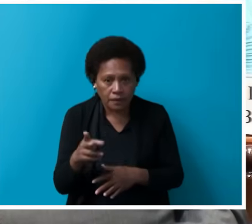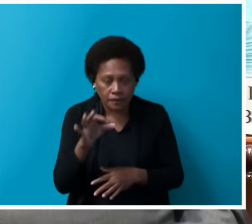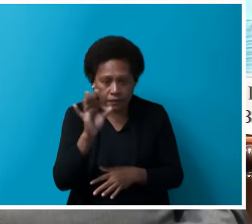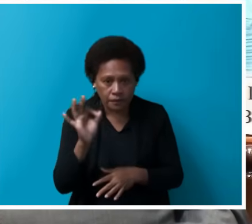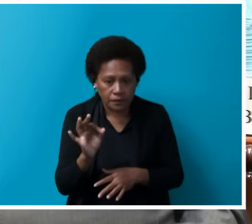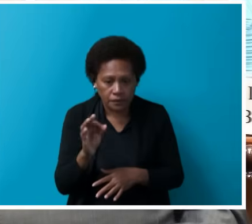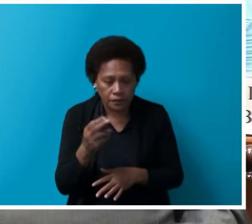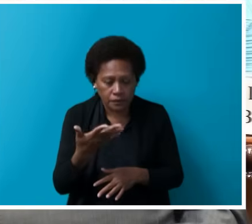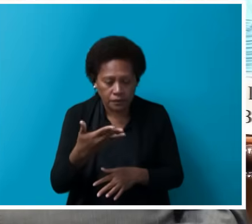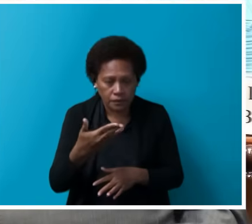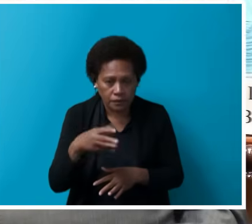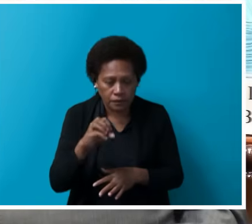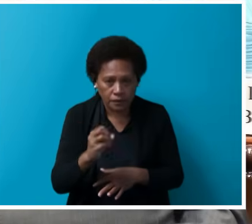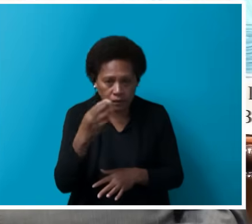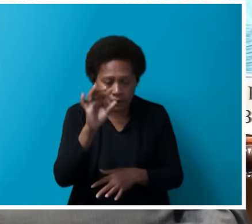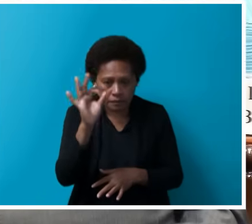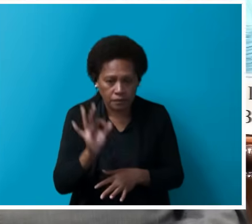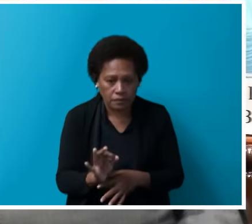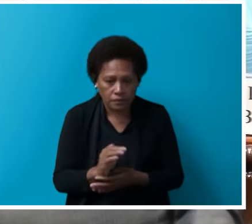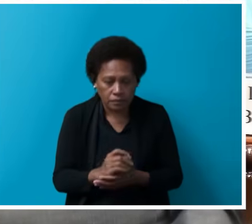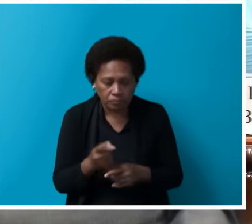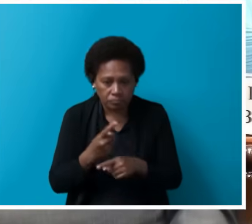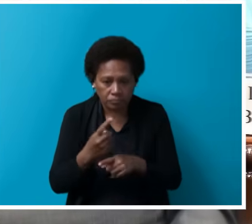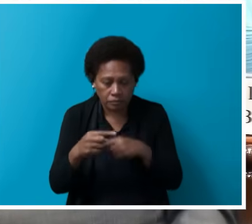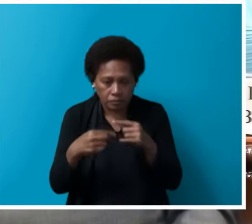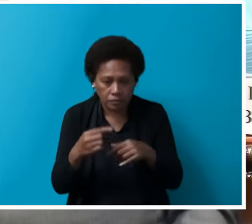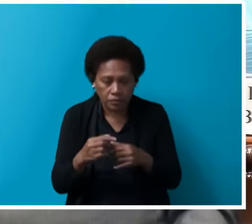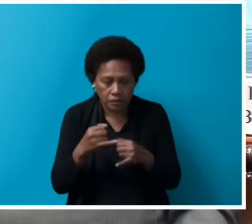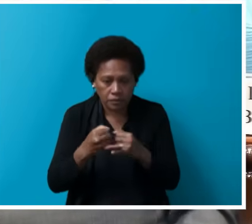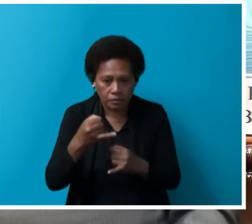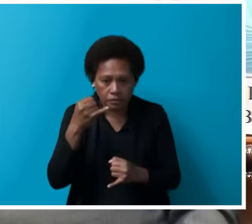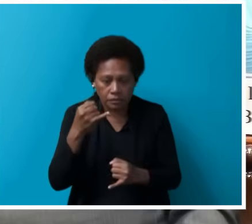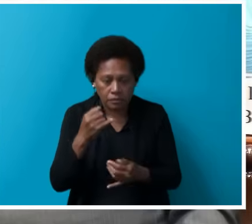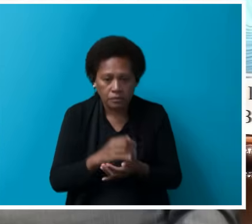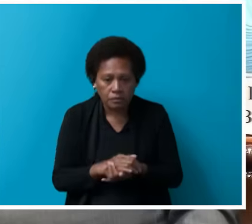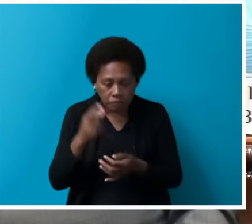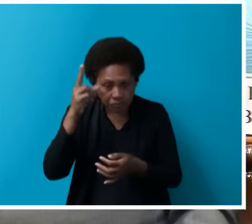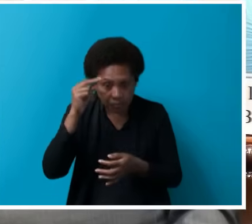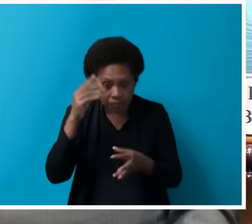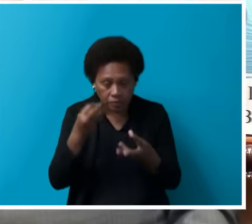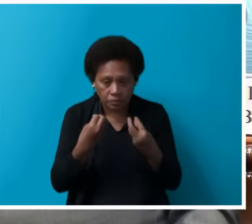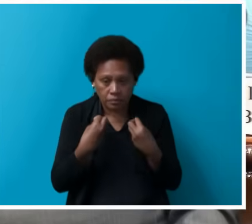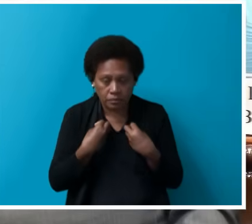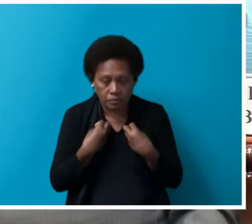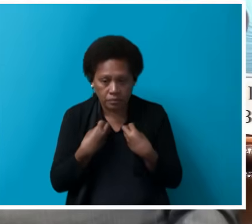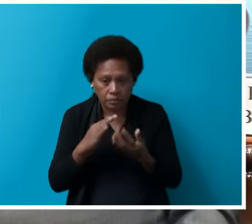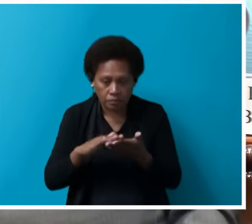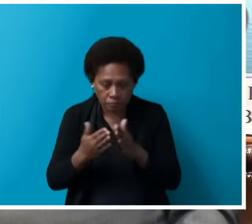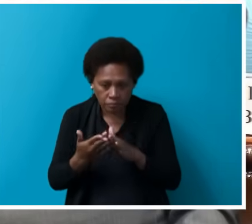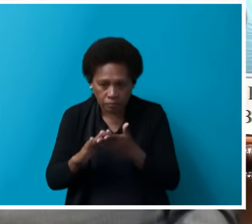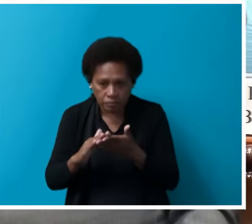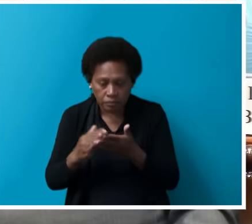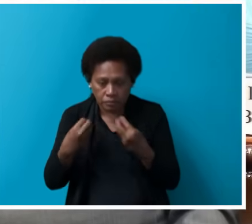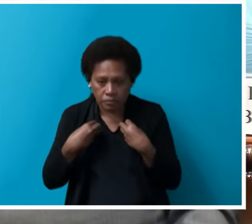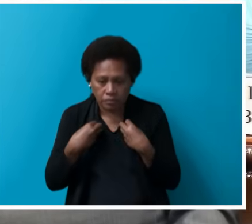the amount of income that our Itoke community receives, and he gave a very